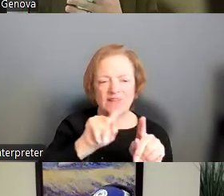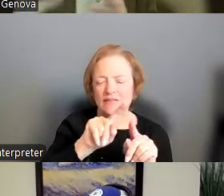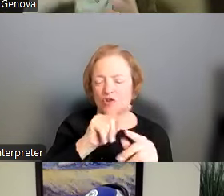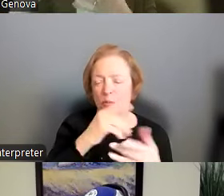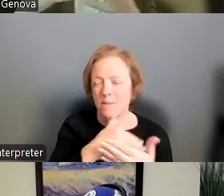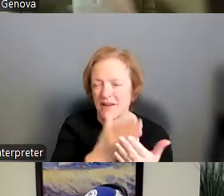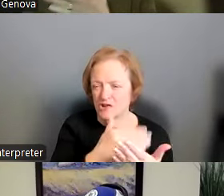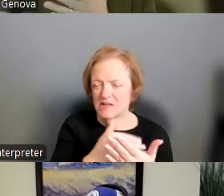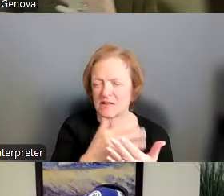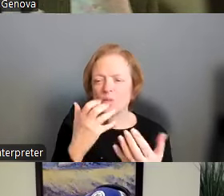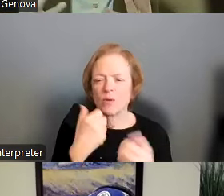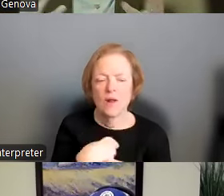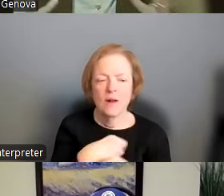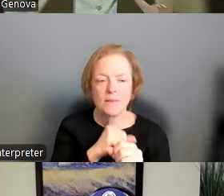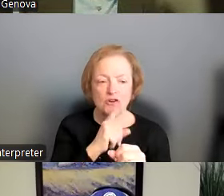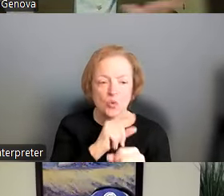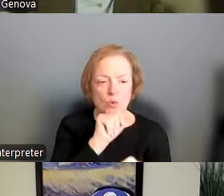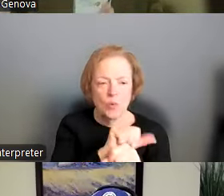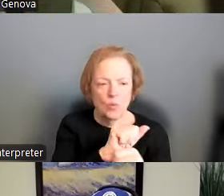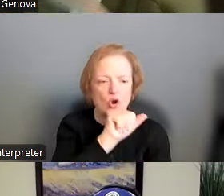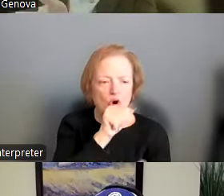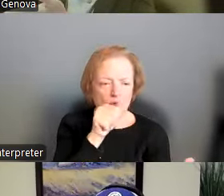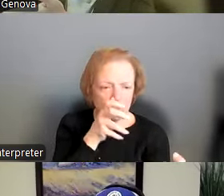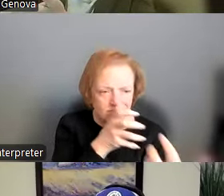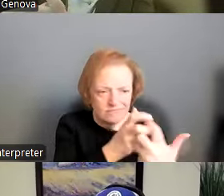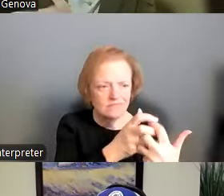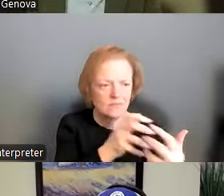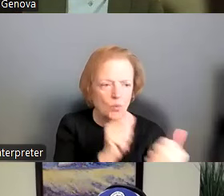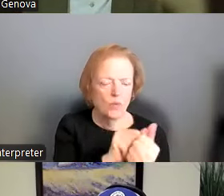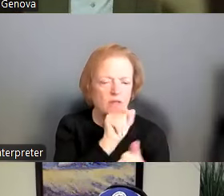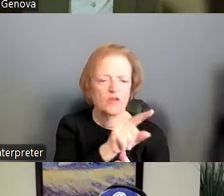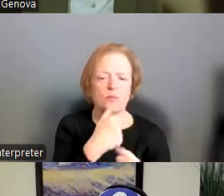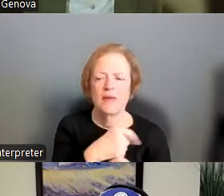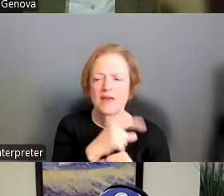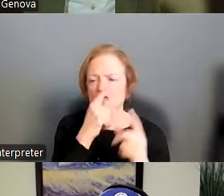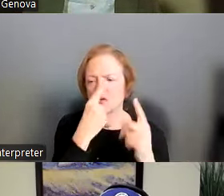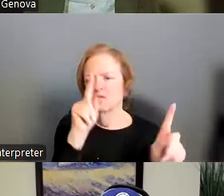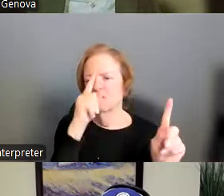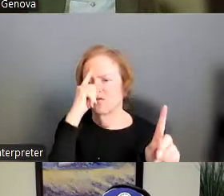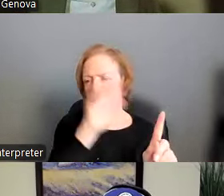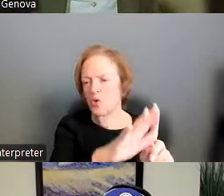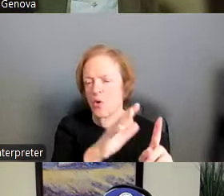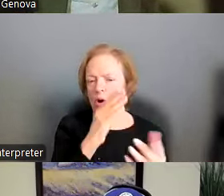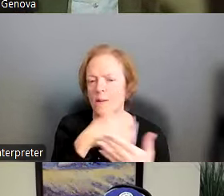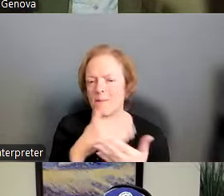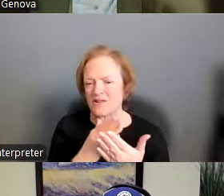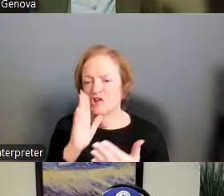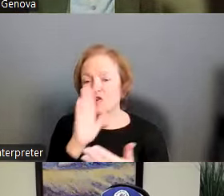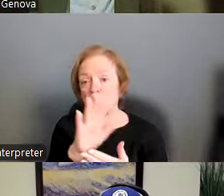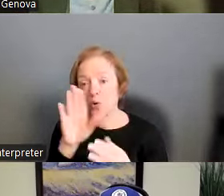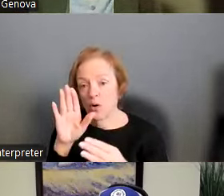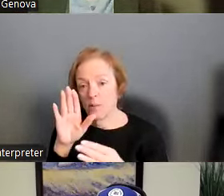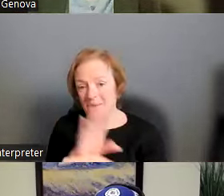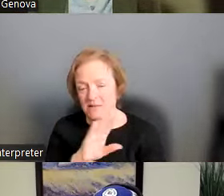that we are working with you to make sure that it works with your budget and your institution. We're happy to do that. Yes,